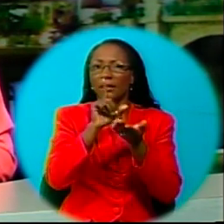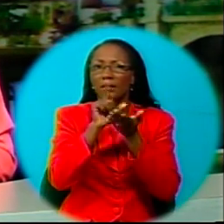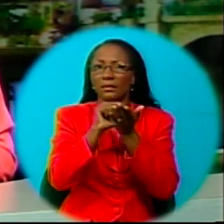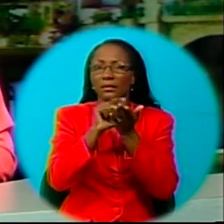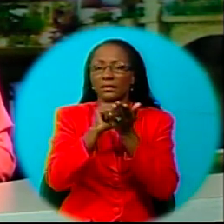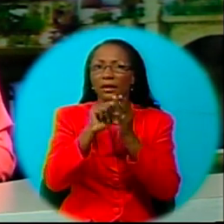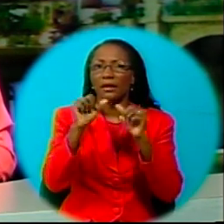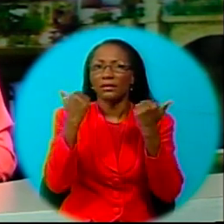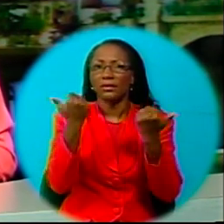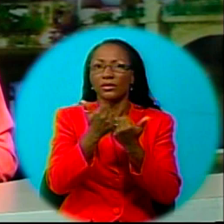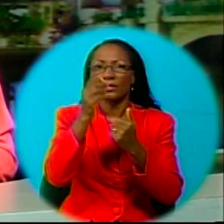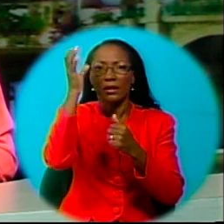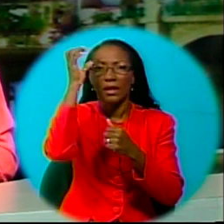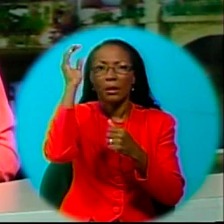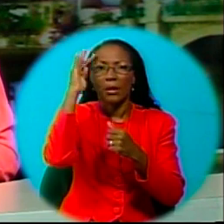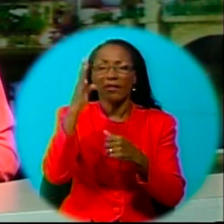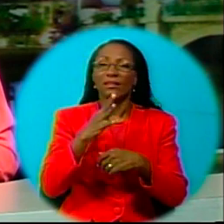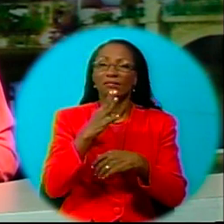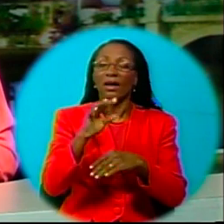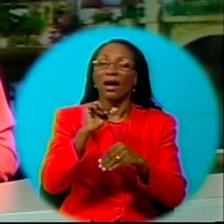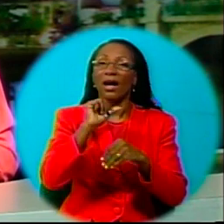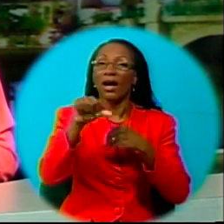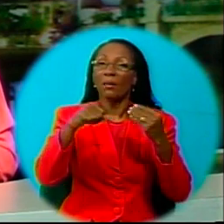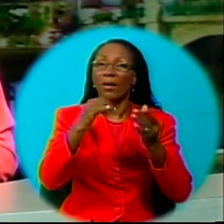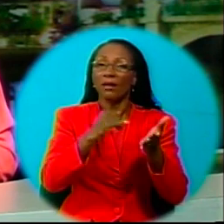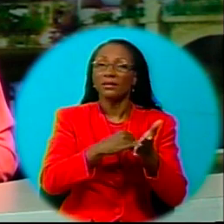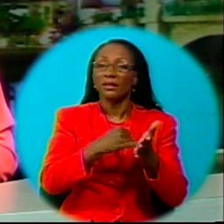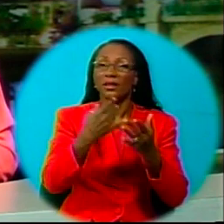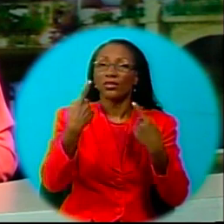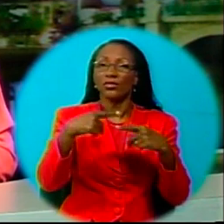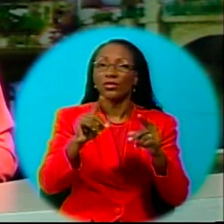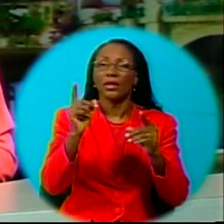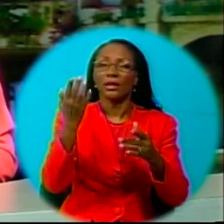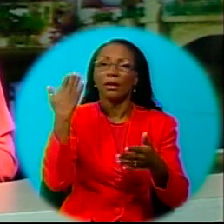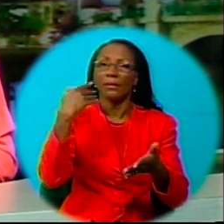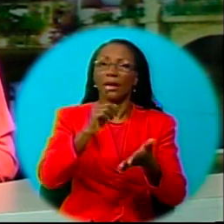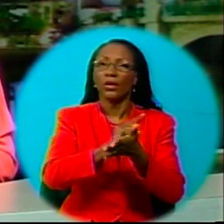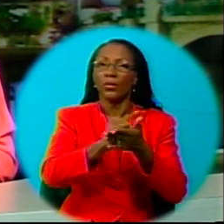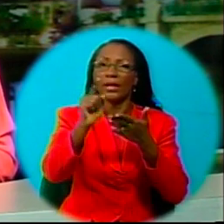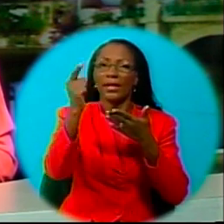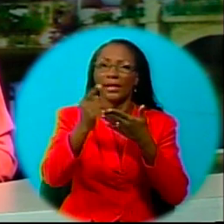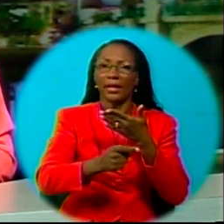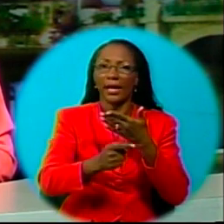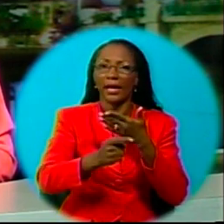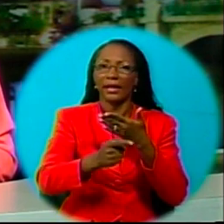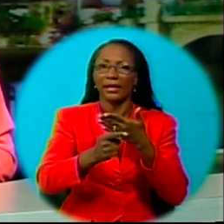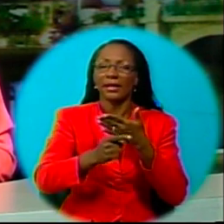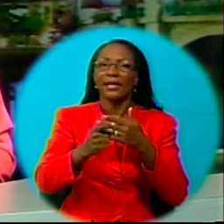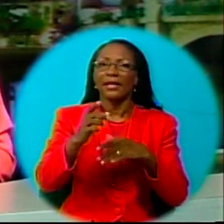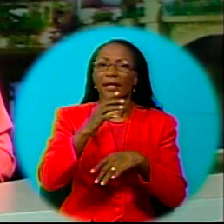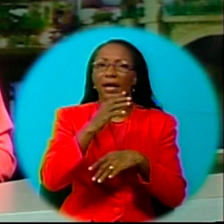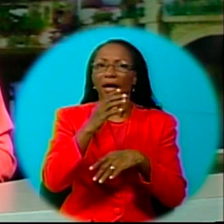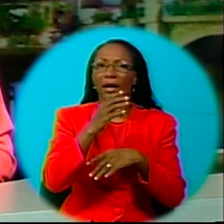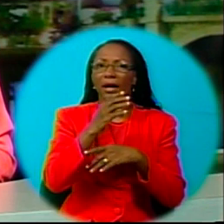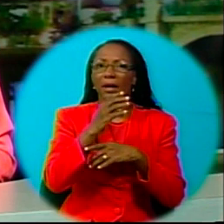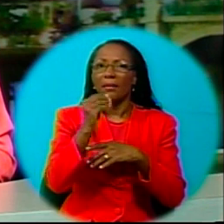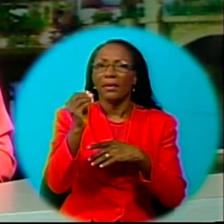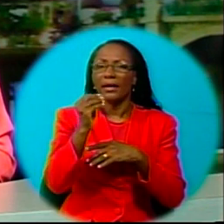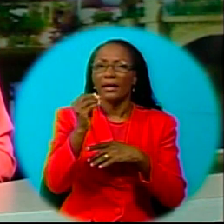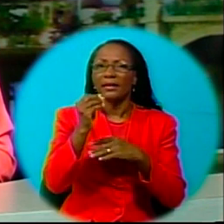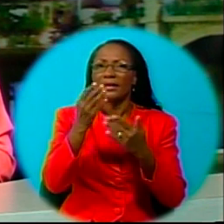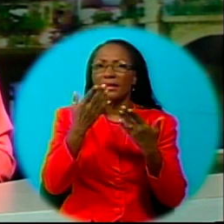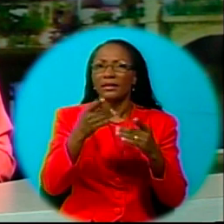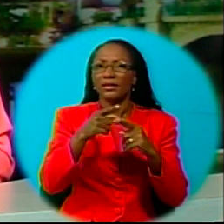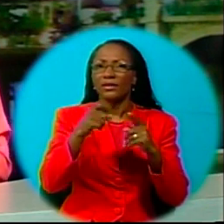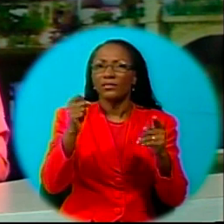about the situation over the weekend at the launch of a household agriculture project. It's the brainchild of the St. George